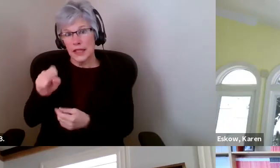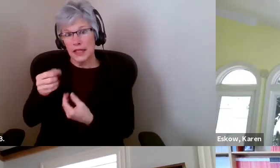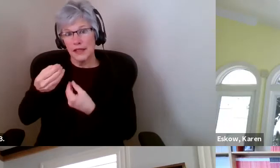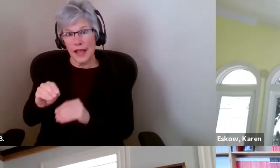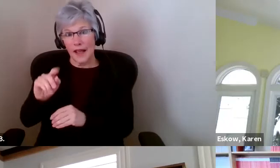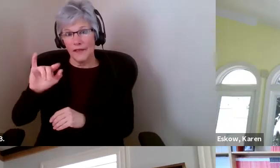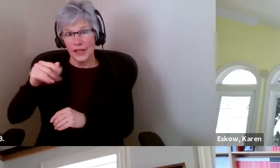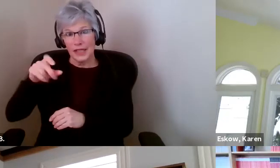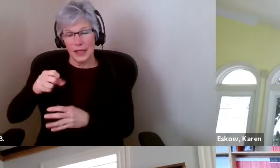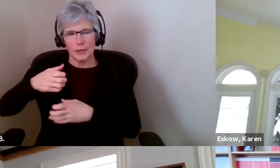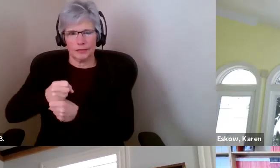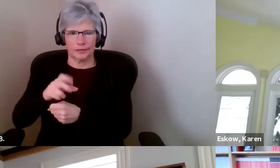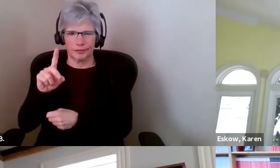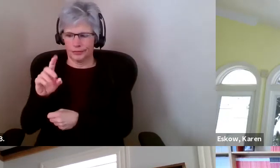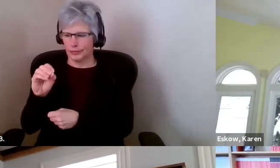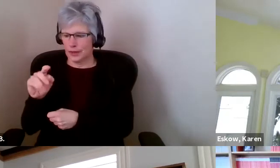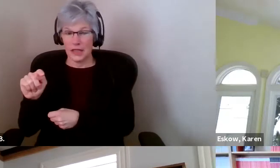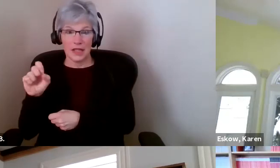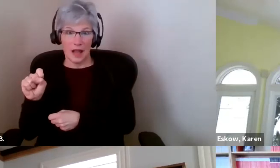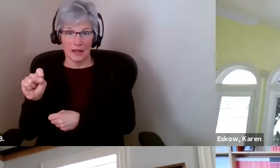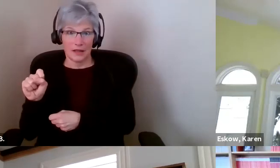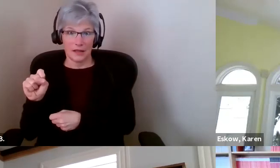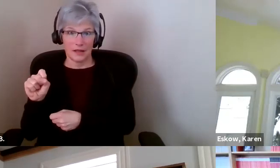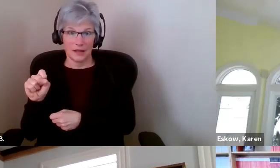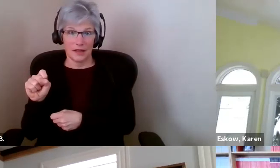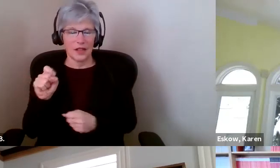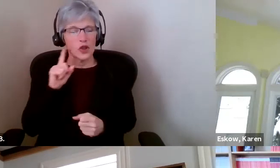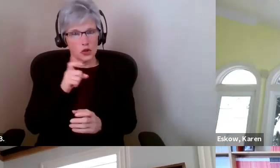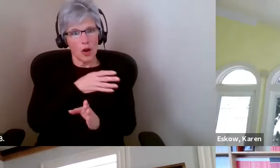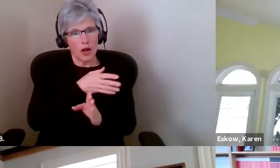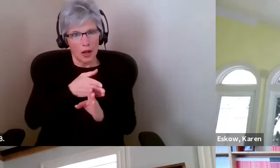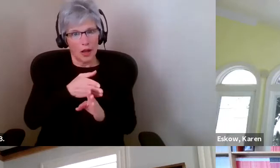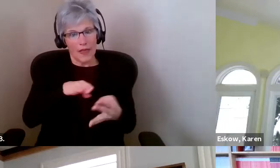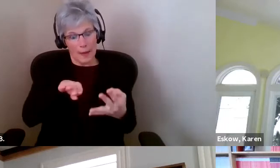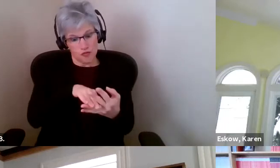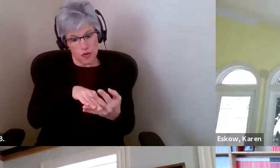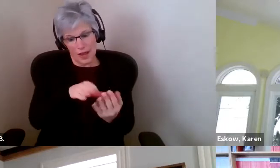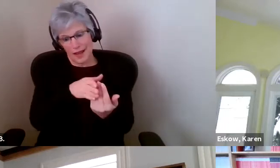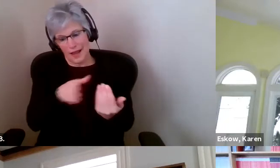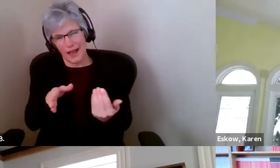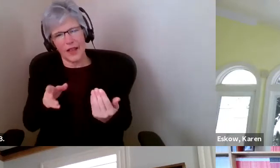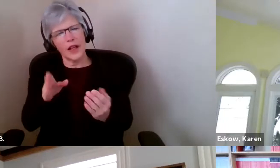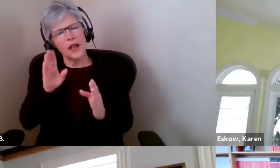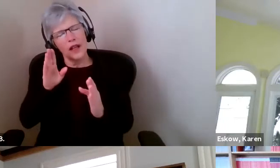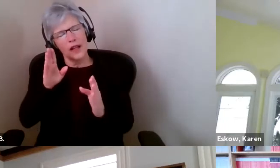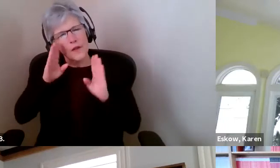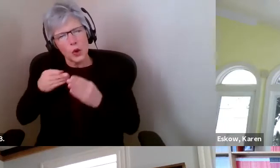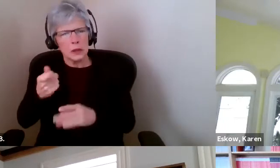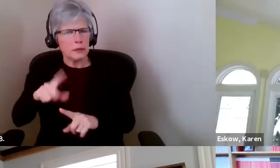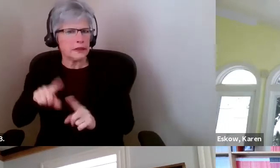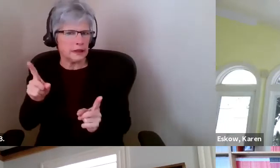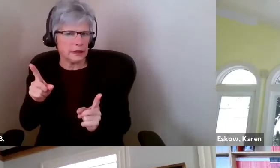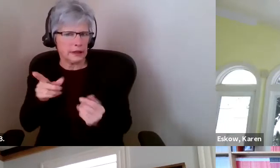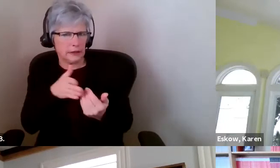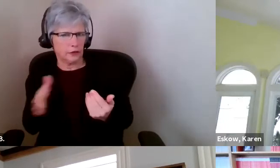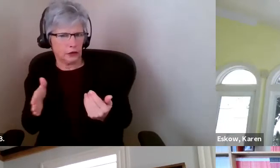looked at them after the break, you've noticed they've shifted in focus. So I want to get us mentally ready to